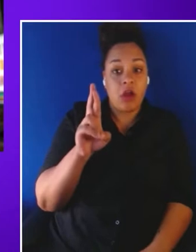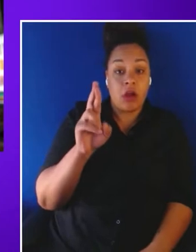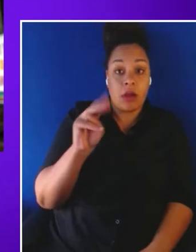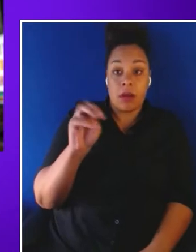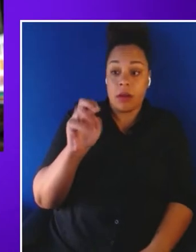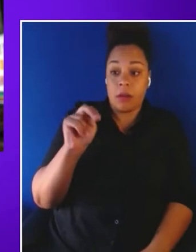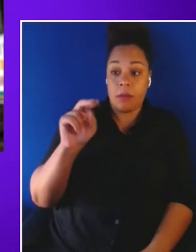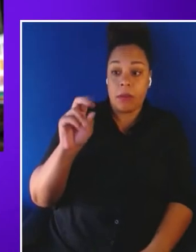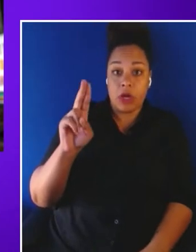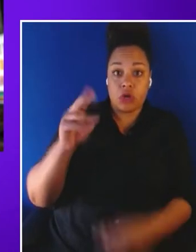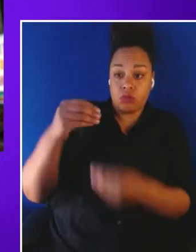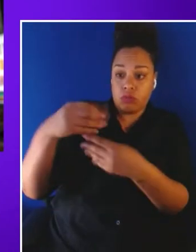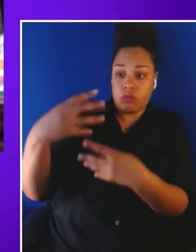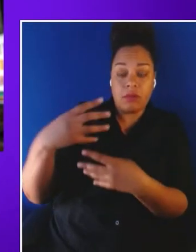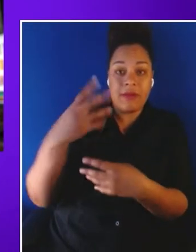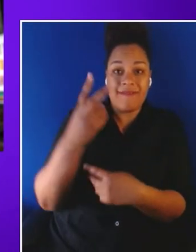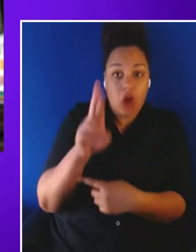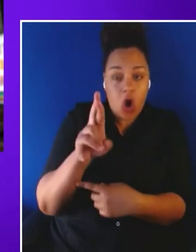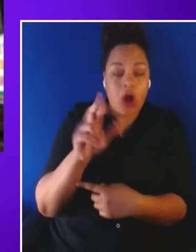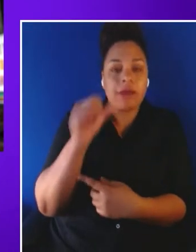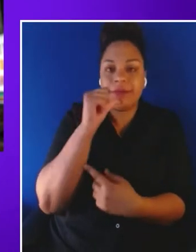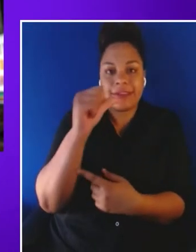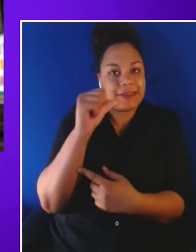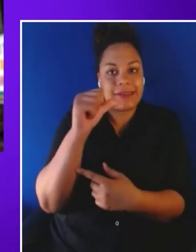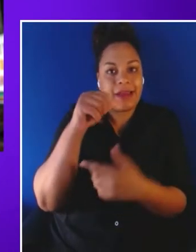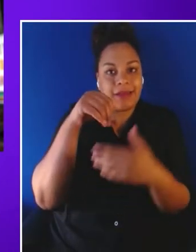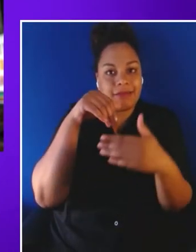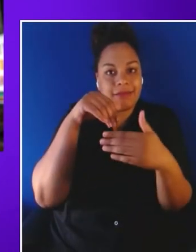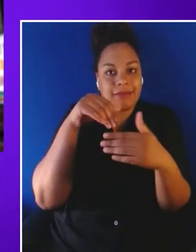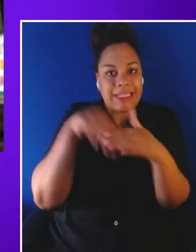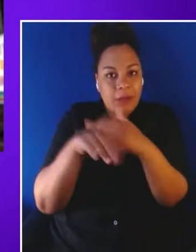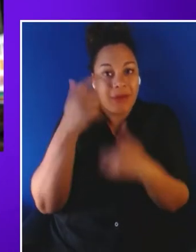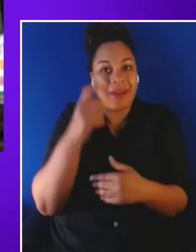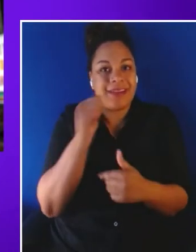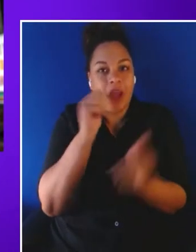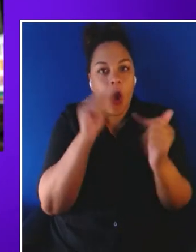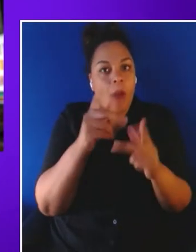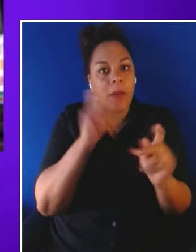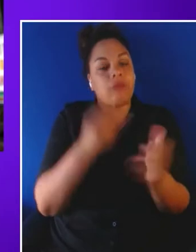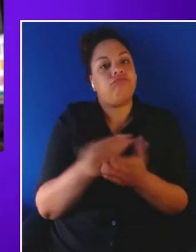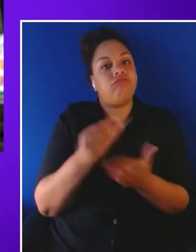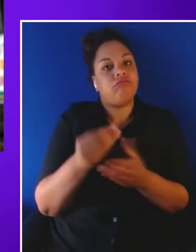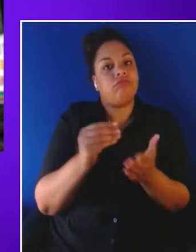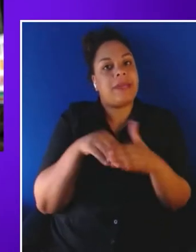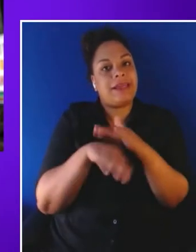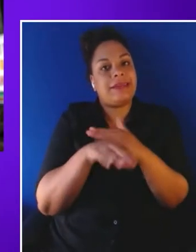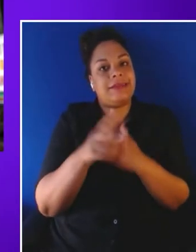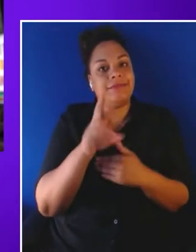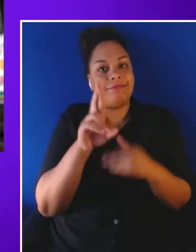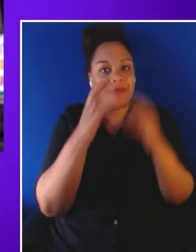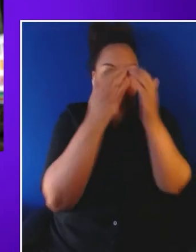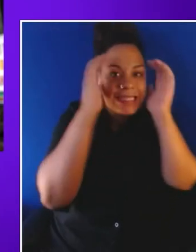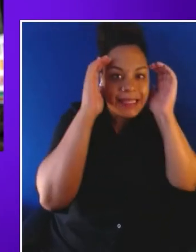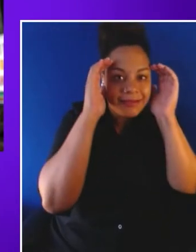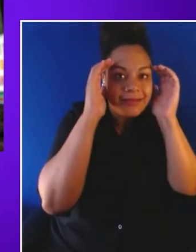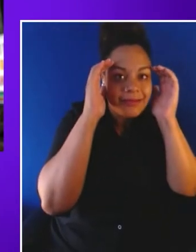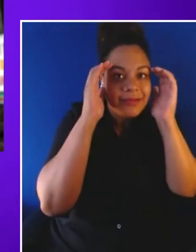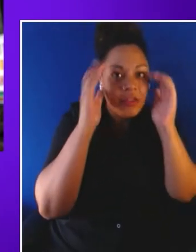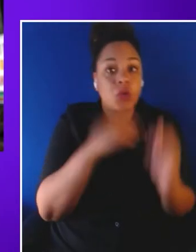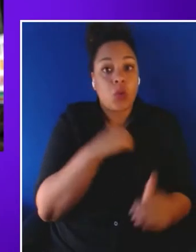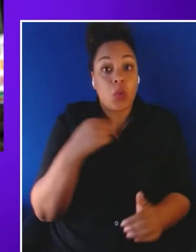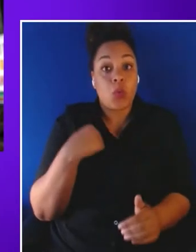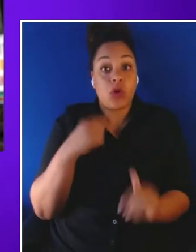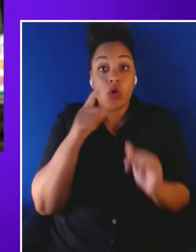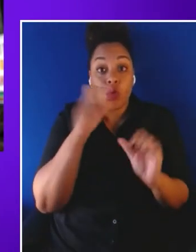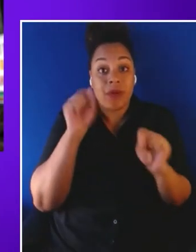the people have access to a VR headset. So we are very limited in the users, in the